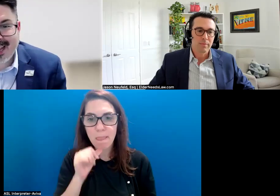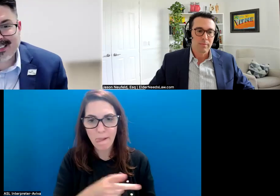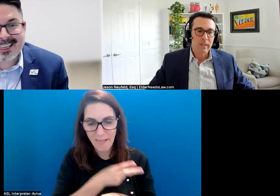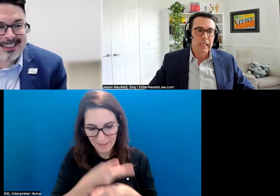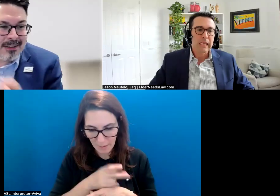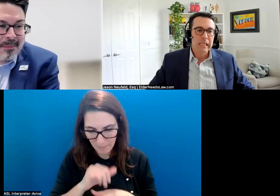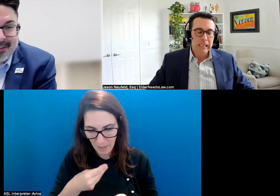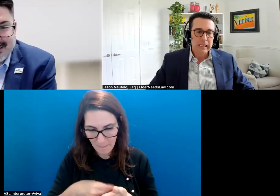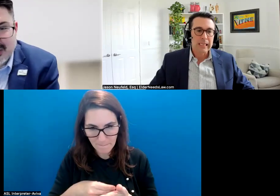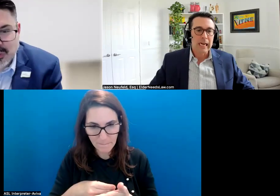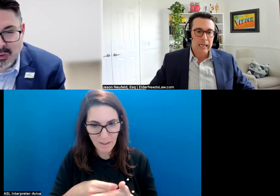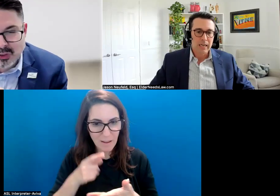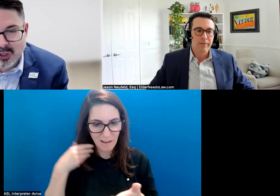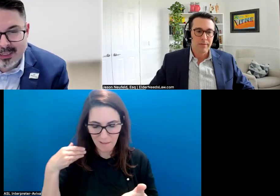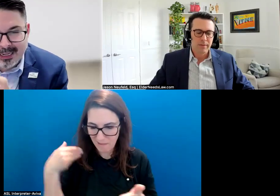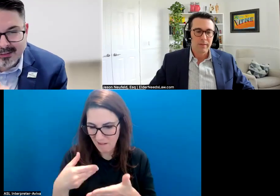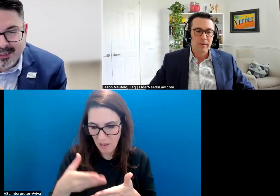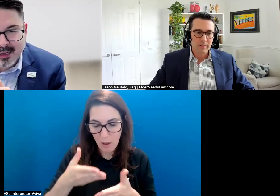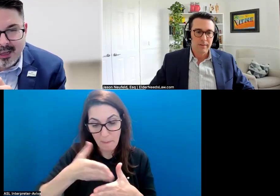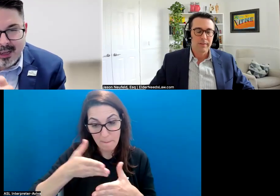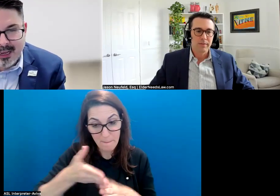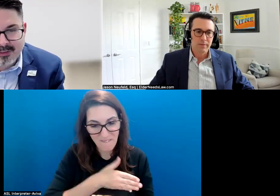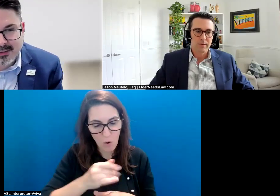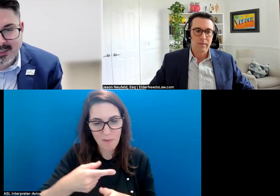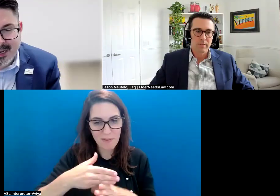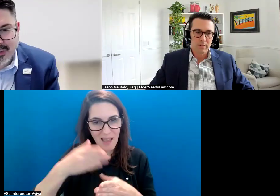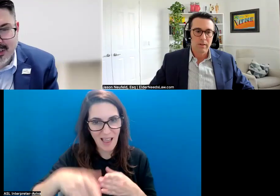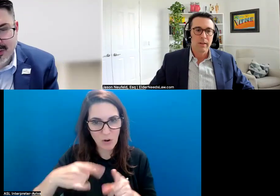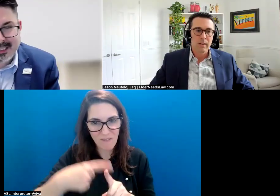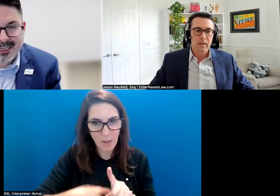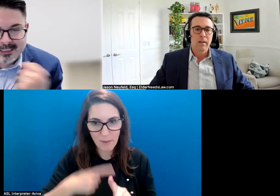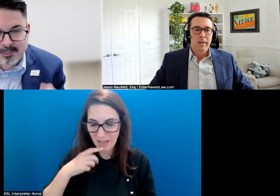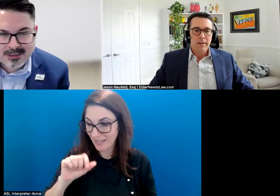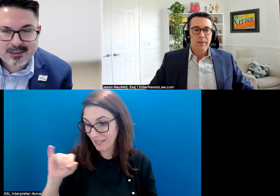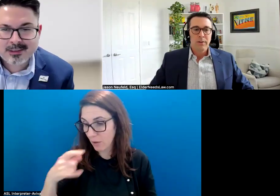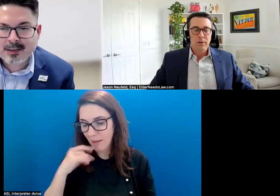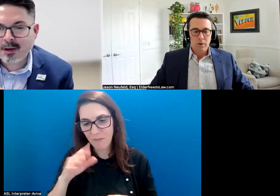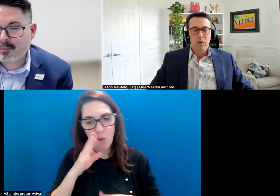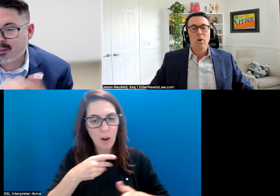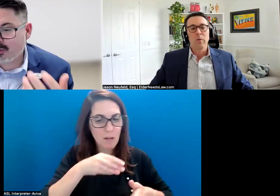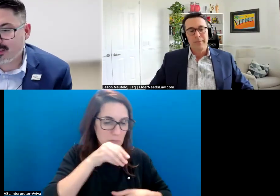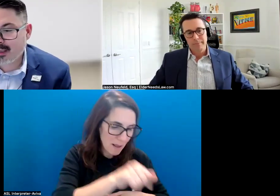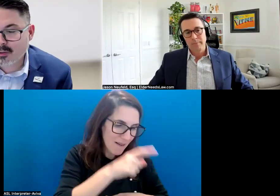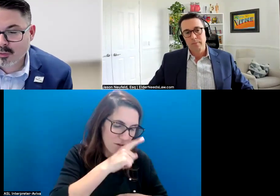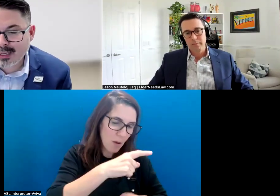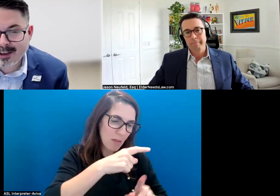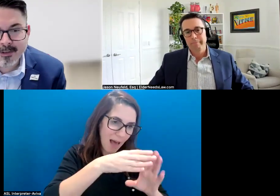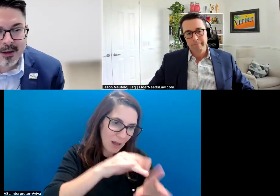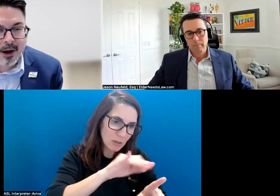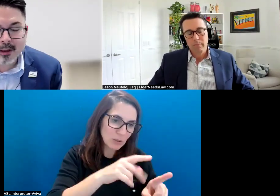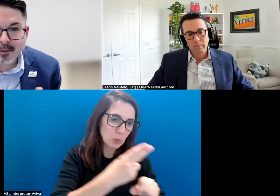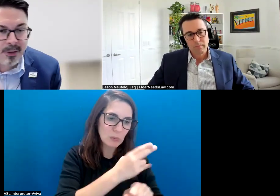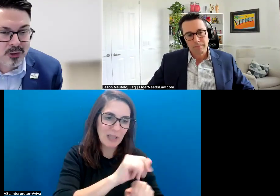funds past the end of the month, because that's Yeah. where Social Security kind of says, hey, if this is housing, you got to expense it in the same month. But the great Right. thing is we